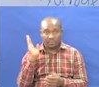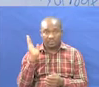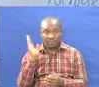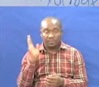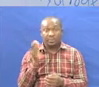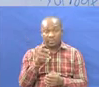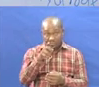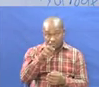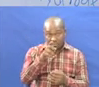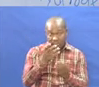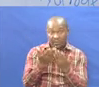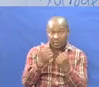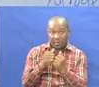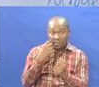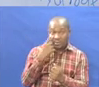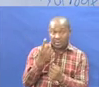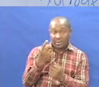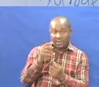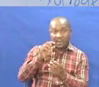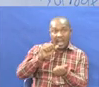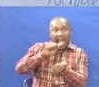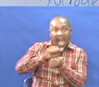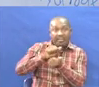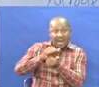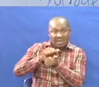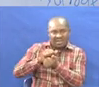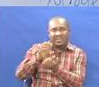We are going to see what that this apparatus is.